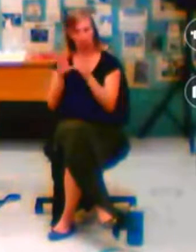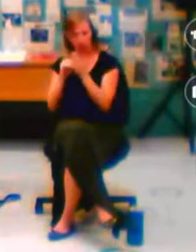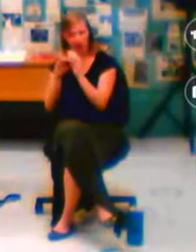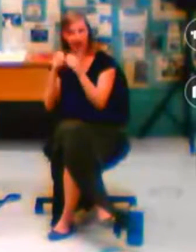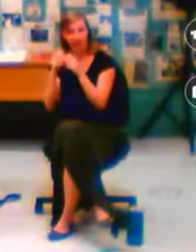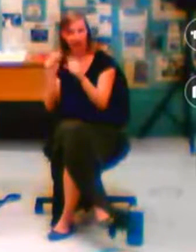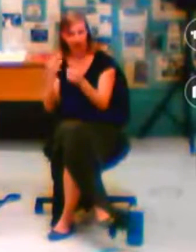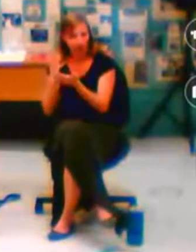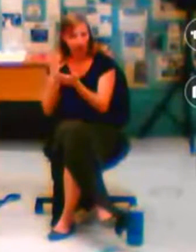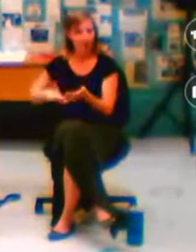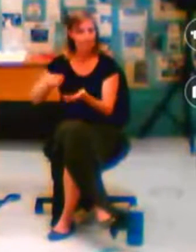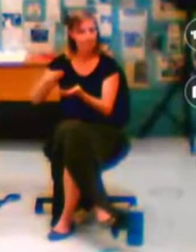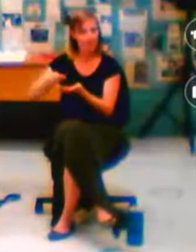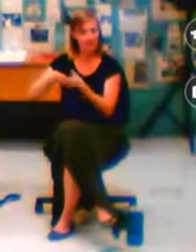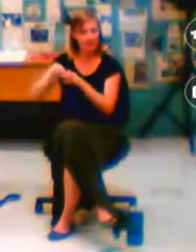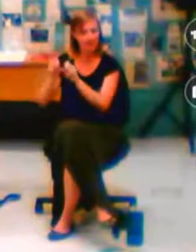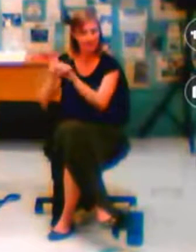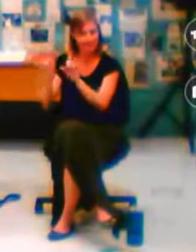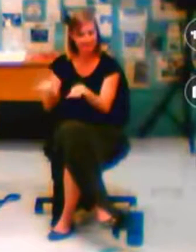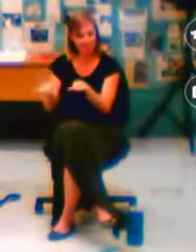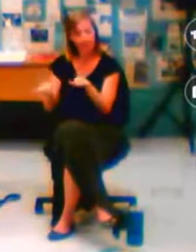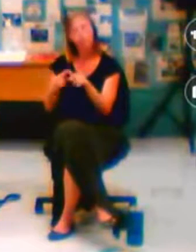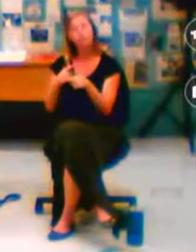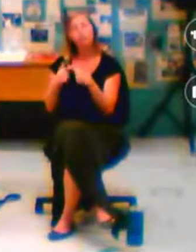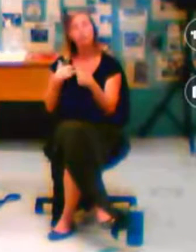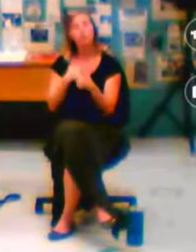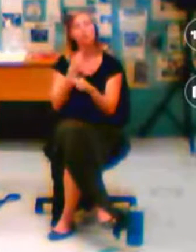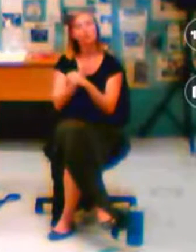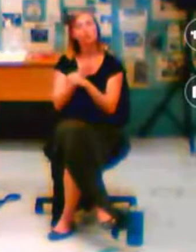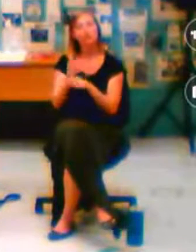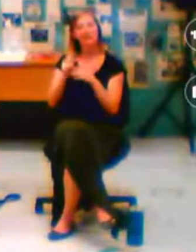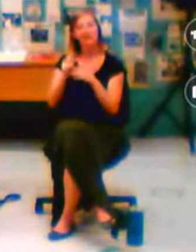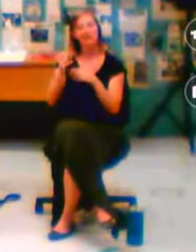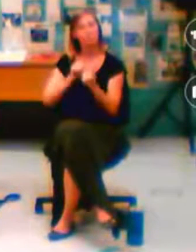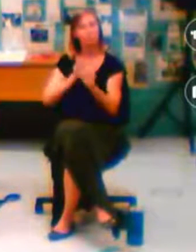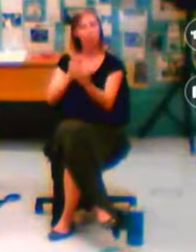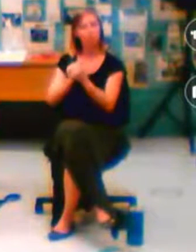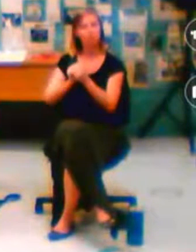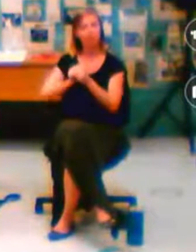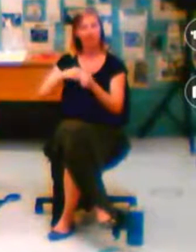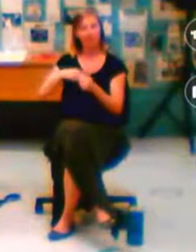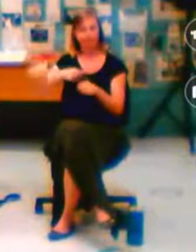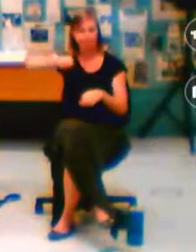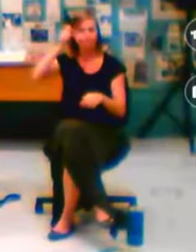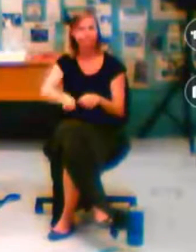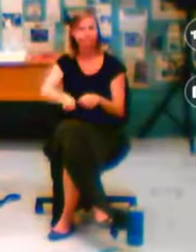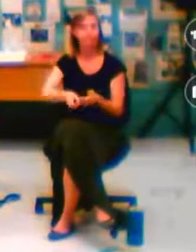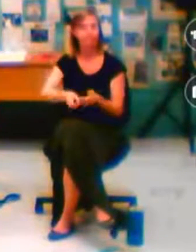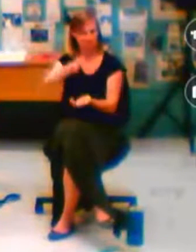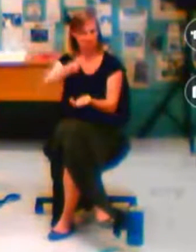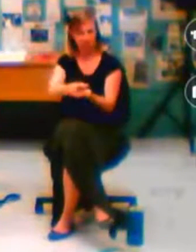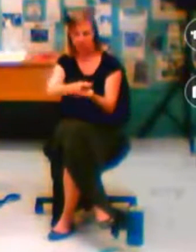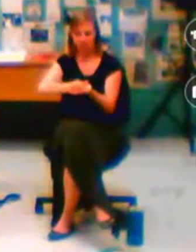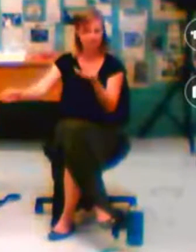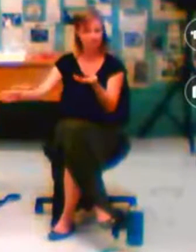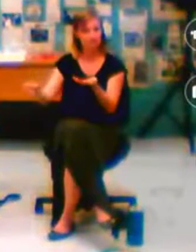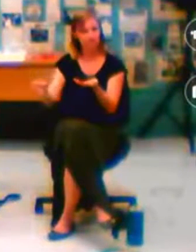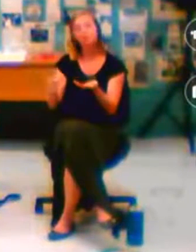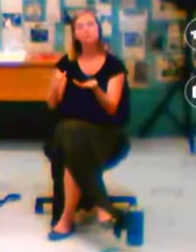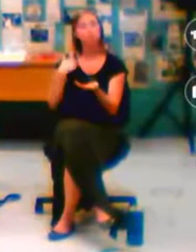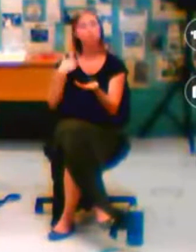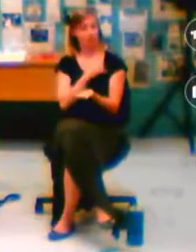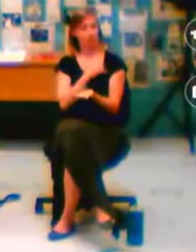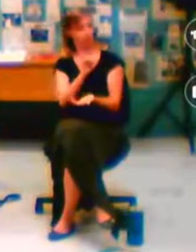to use this statement build a better maze, get a smarter rat. People continue to figure out how to make money in this